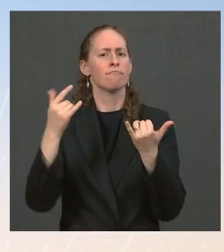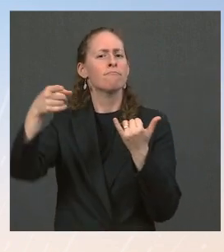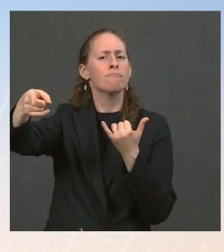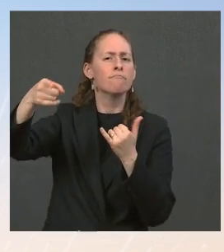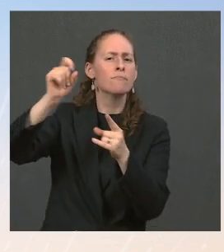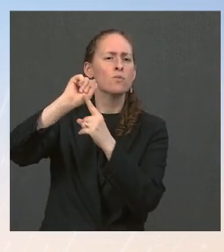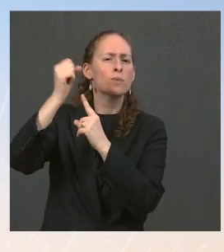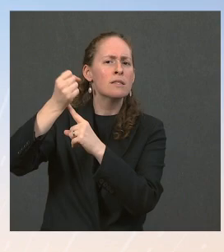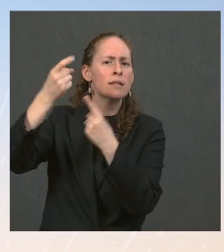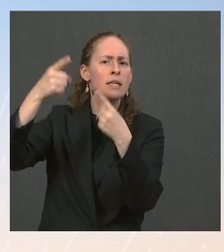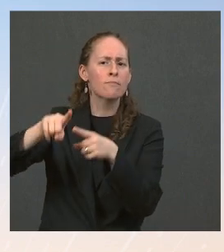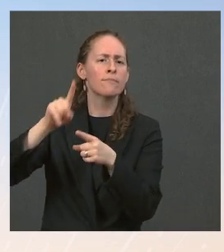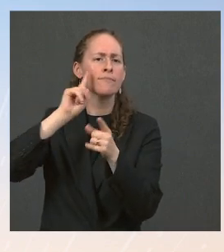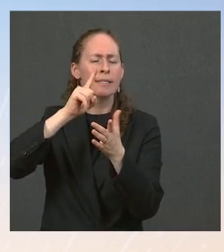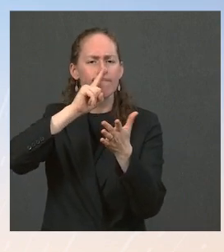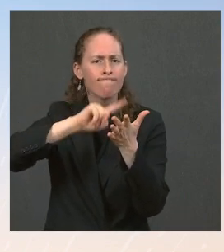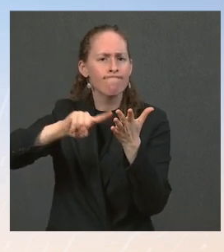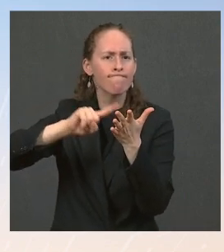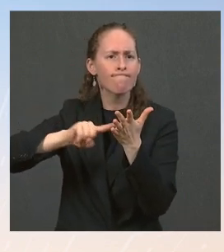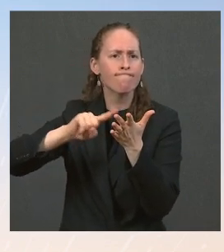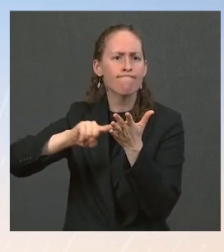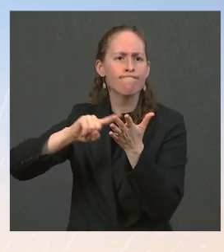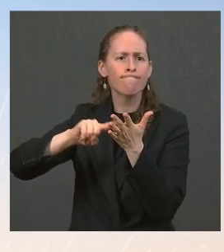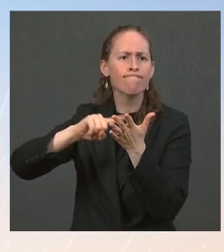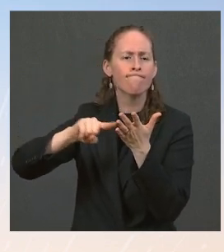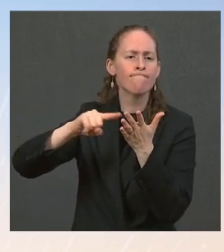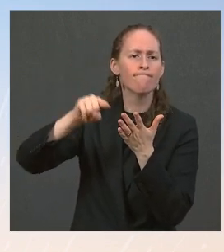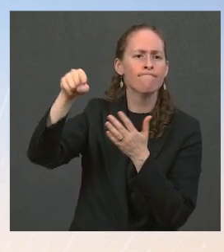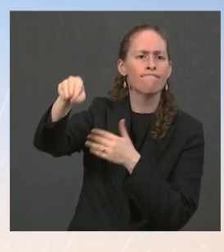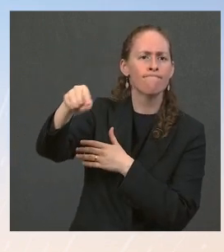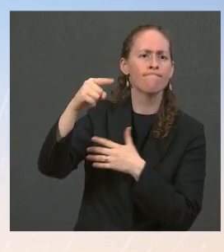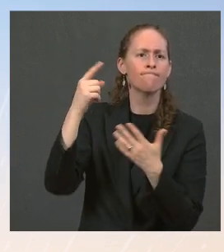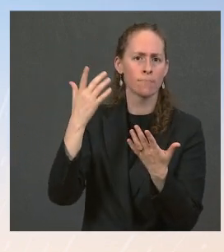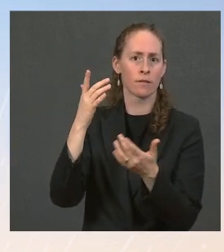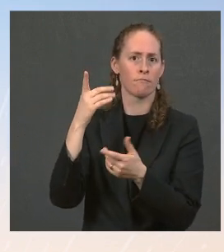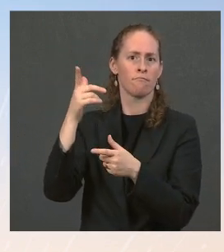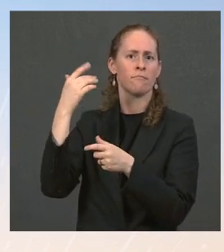investigation to these border patrol officials who